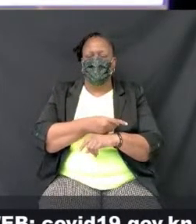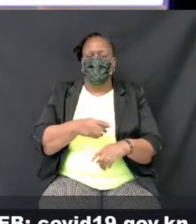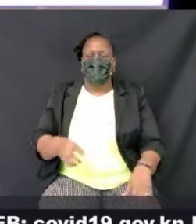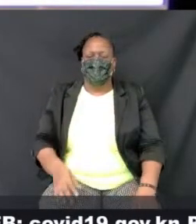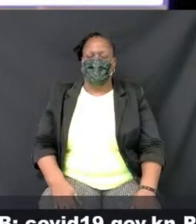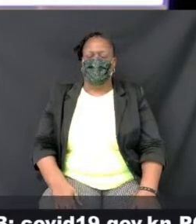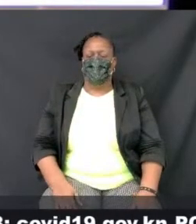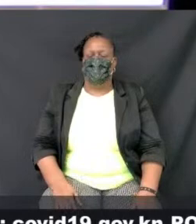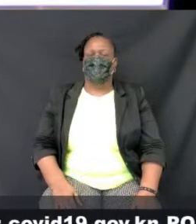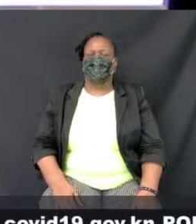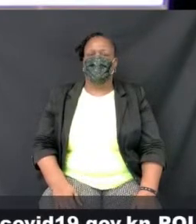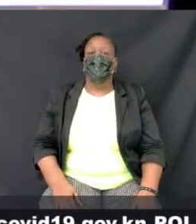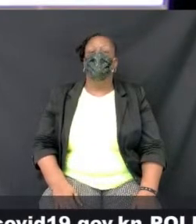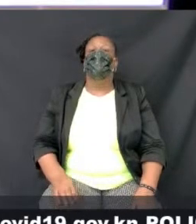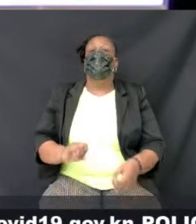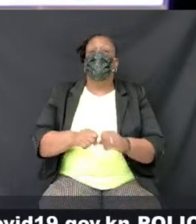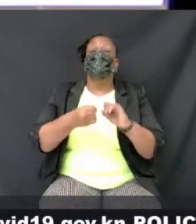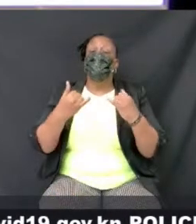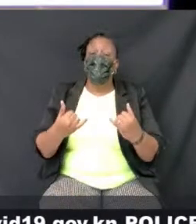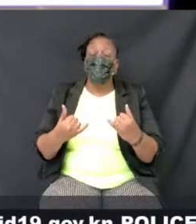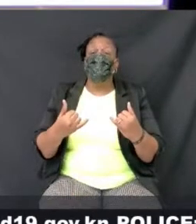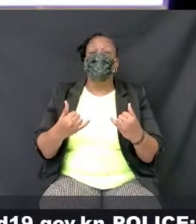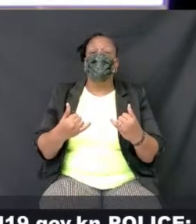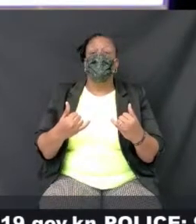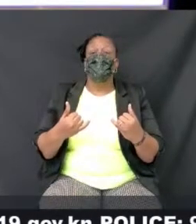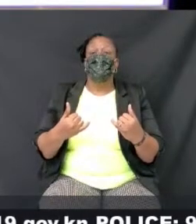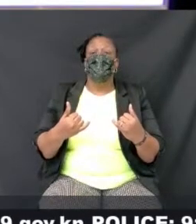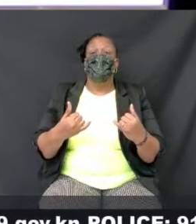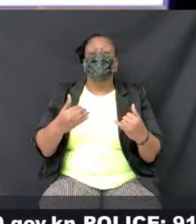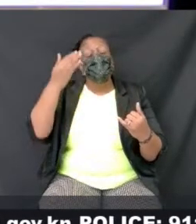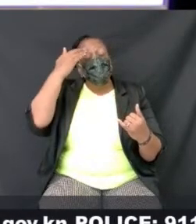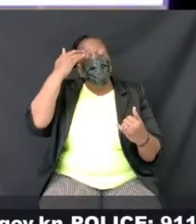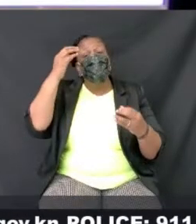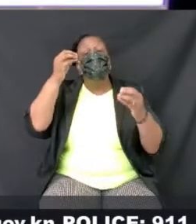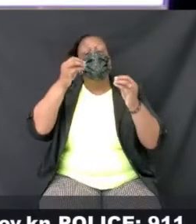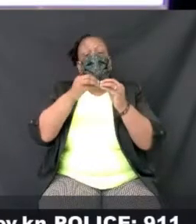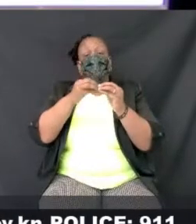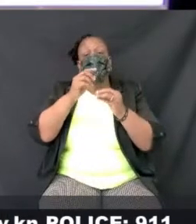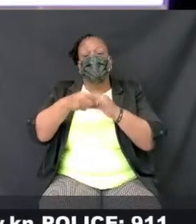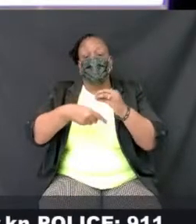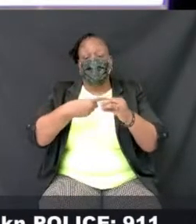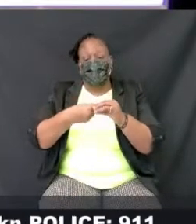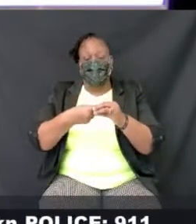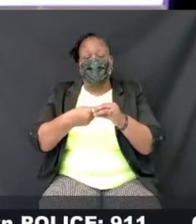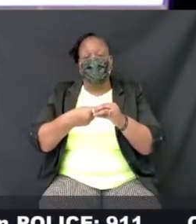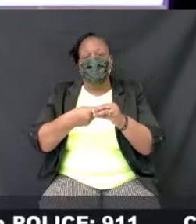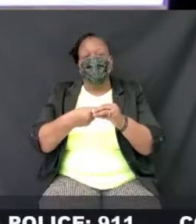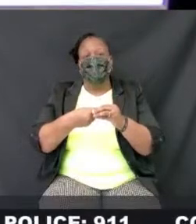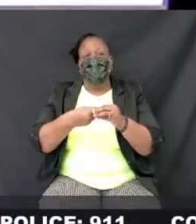be asymptomatic. Okay? And so we need to keep our schools open, but do it safely.